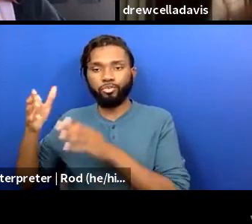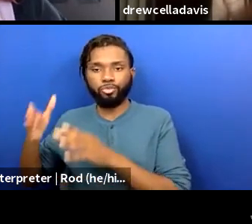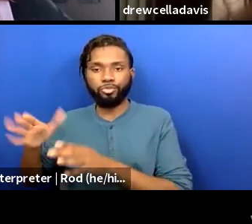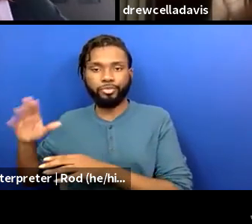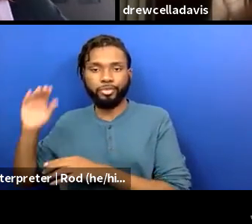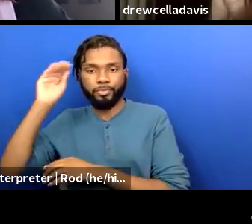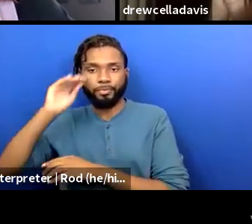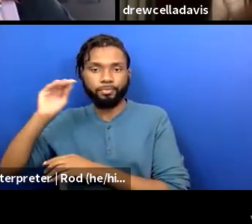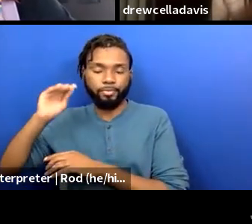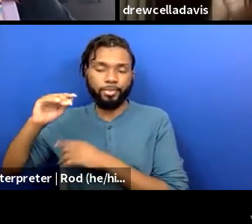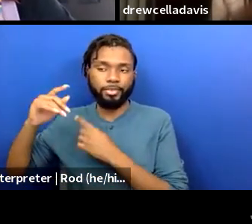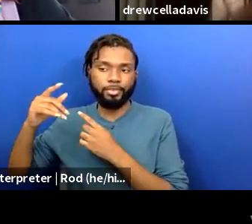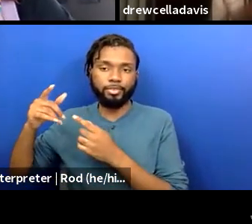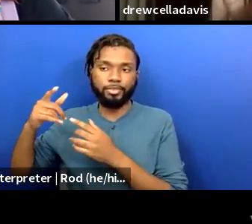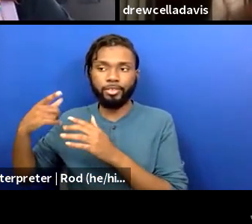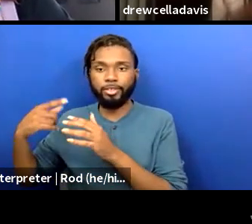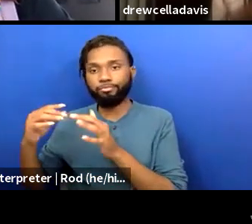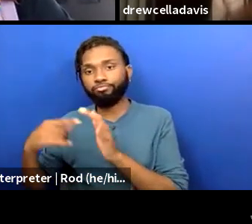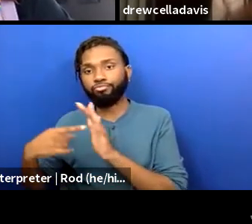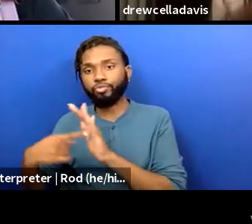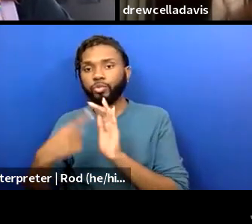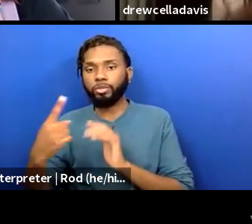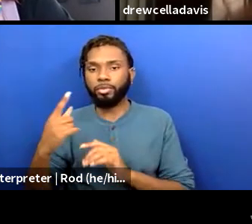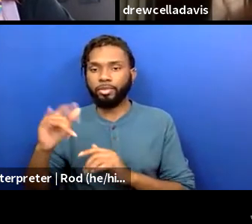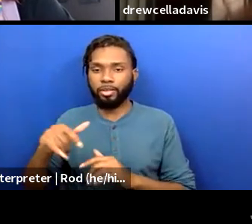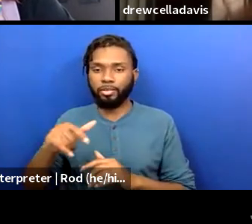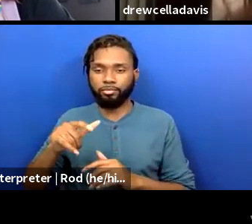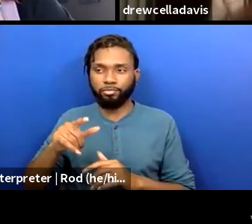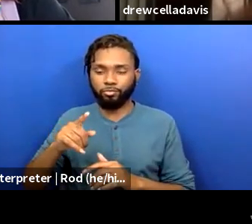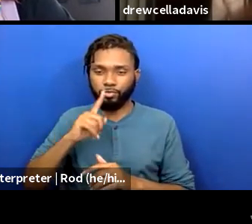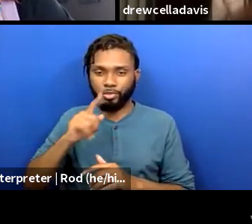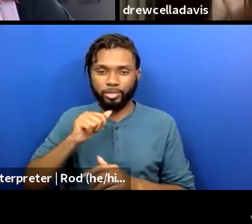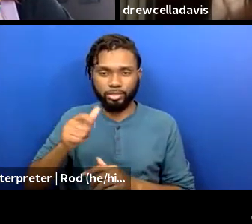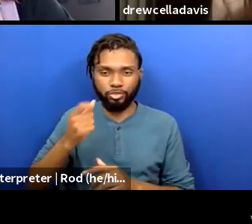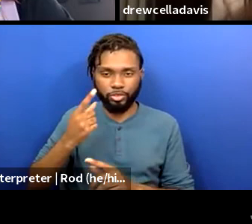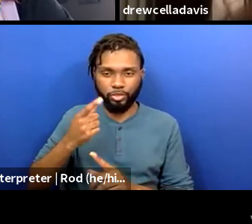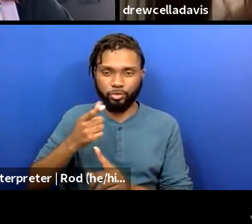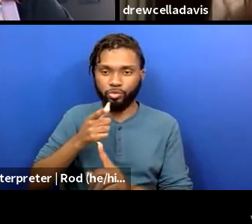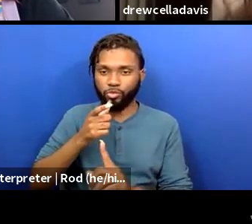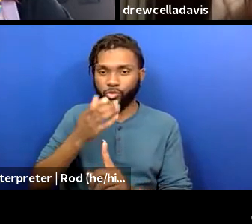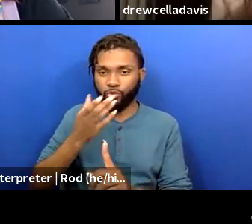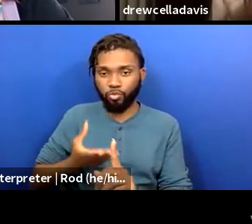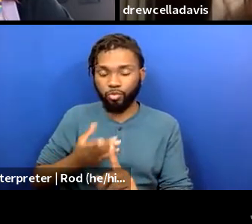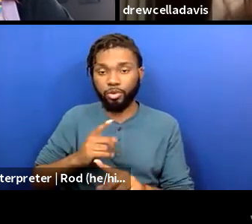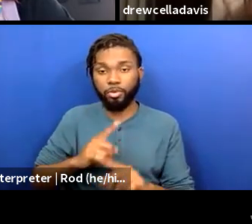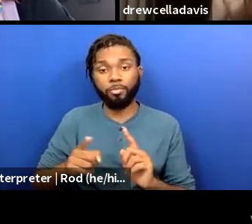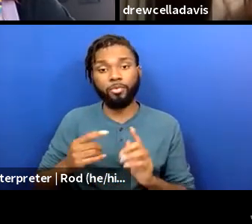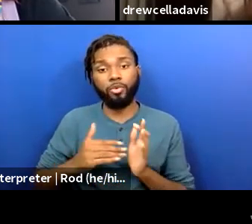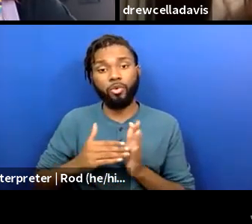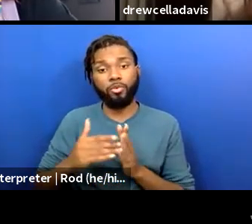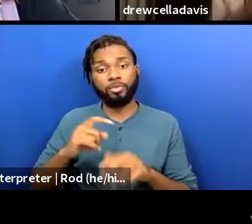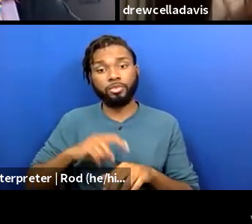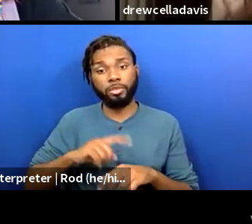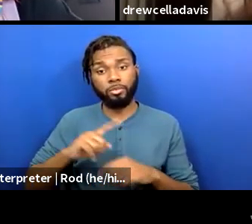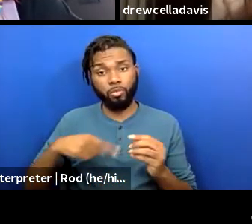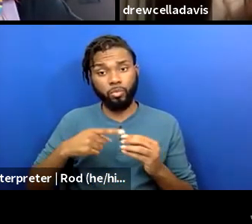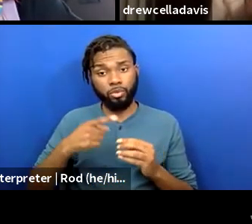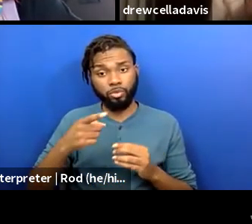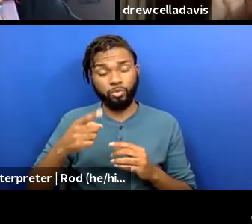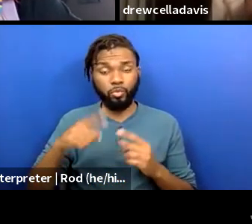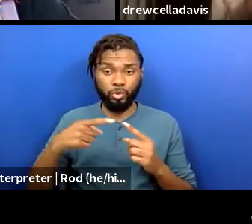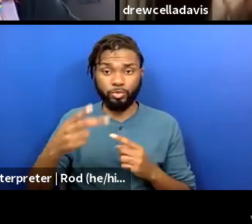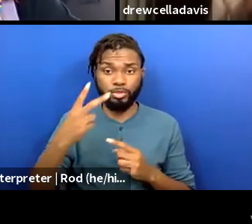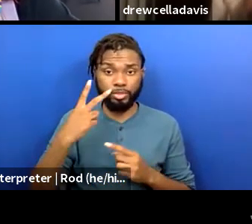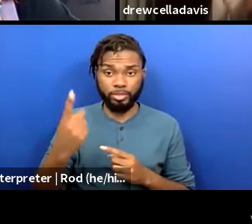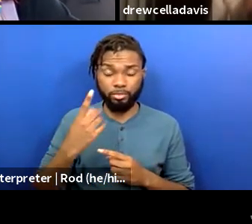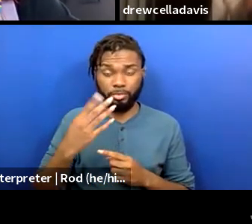understand who you are. But there are times when you see something and can really connect with it